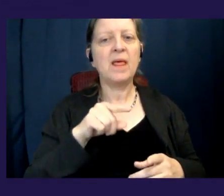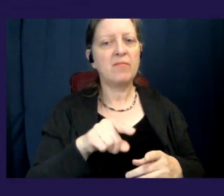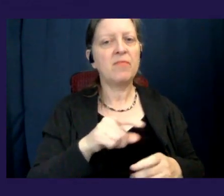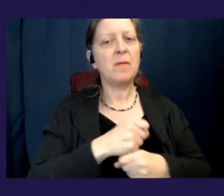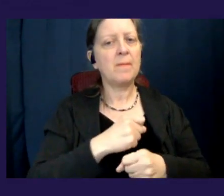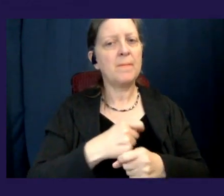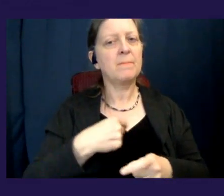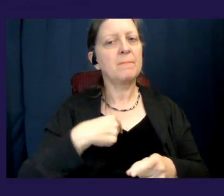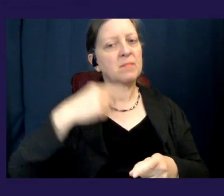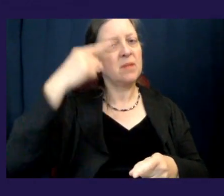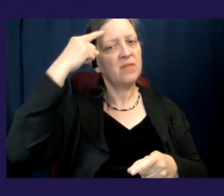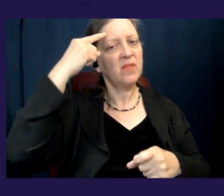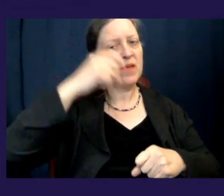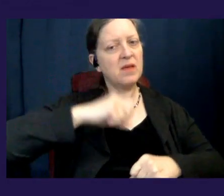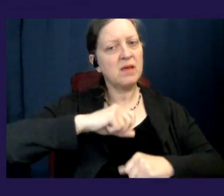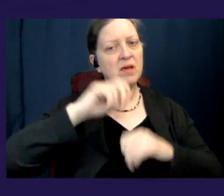of